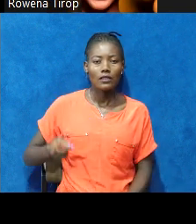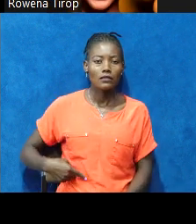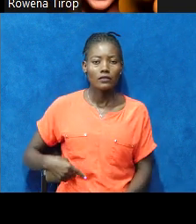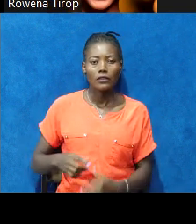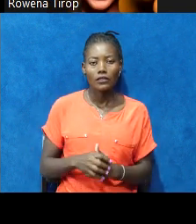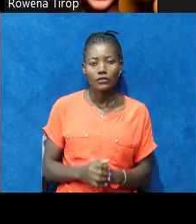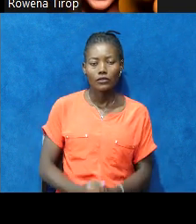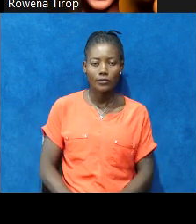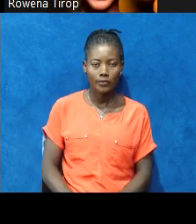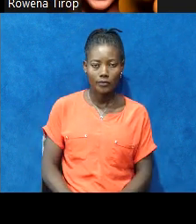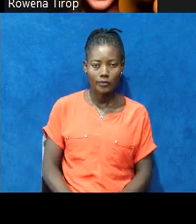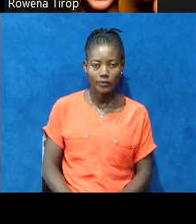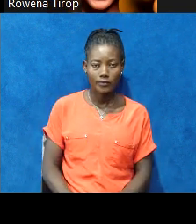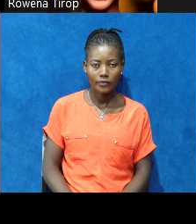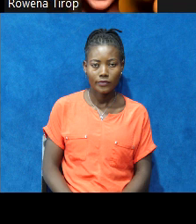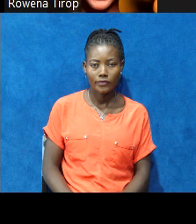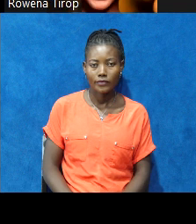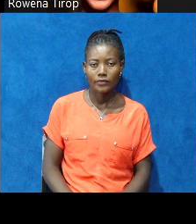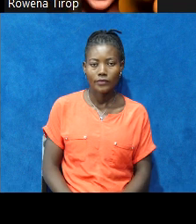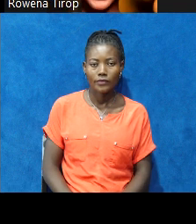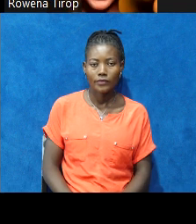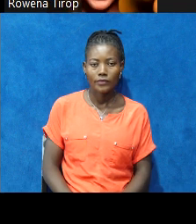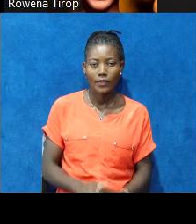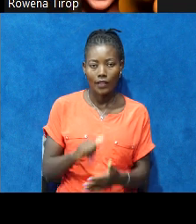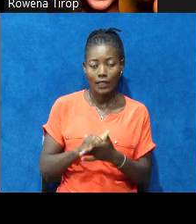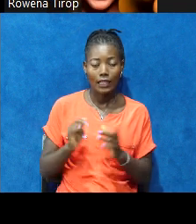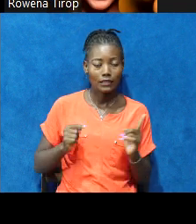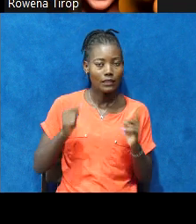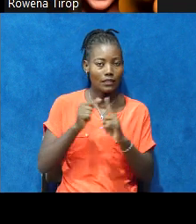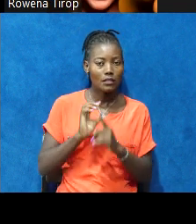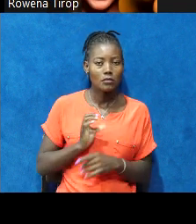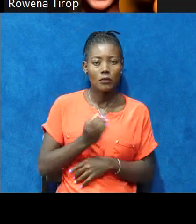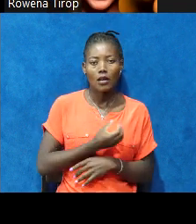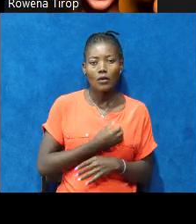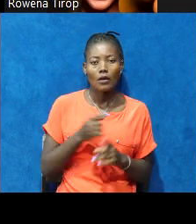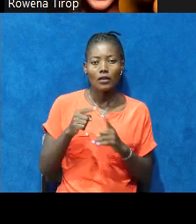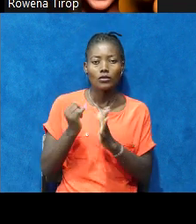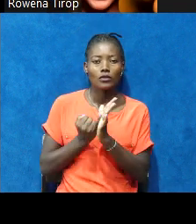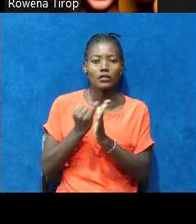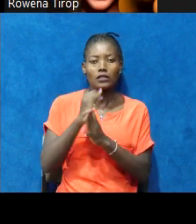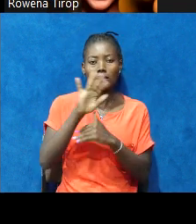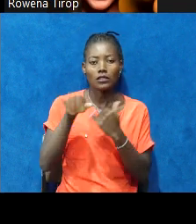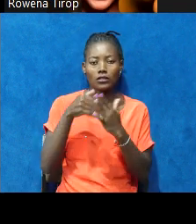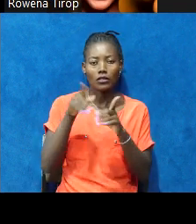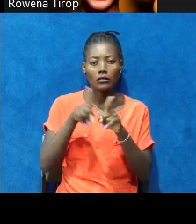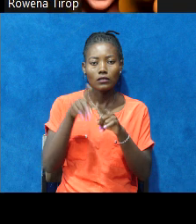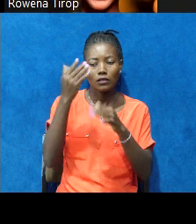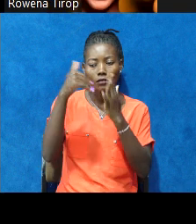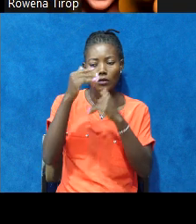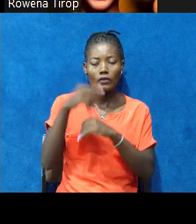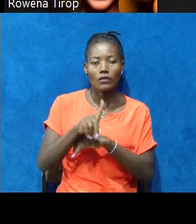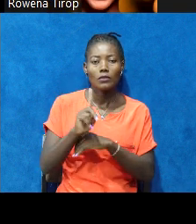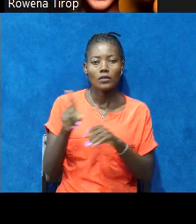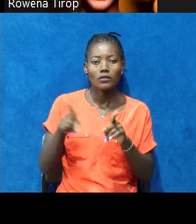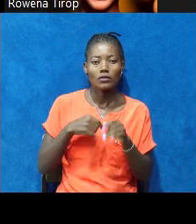self-satisfaction. And that is really our goal, to, you know, to increase all that, to increase your